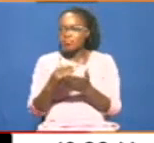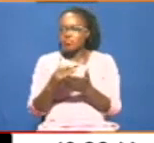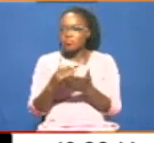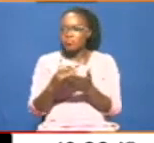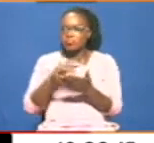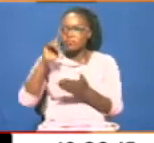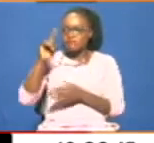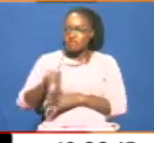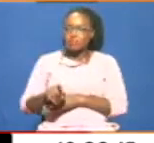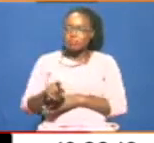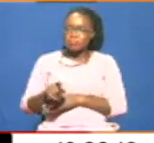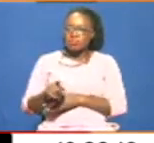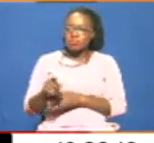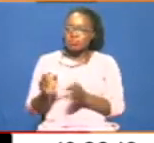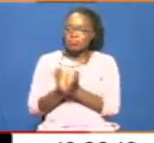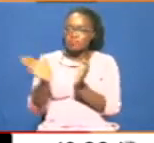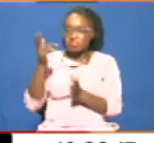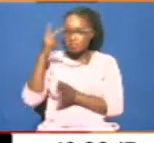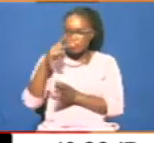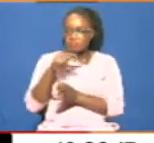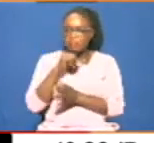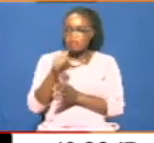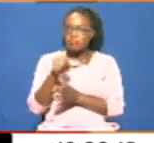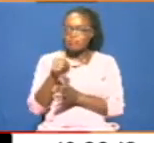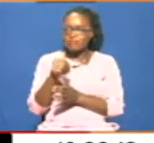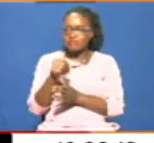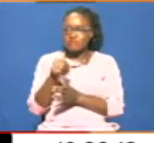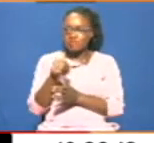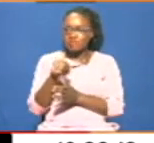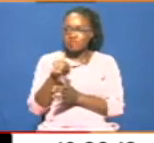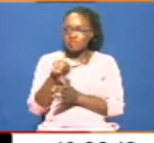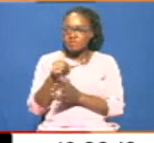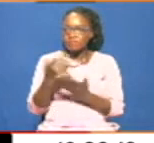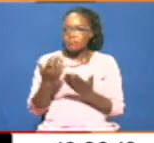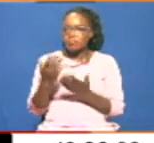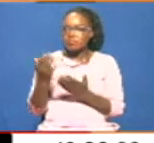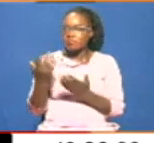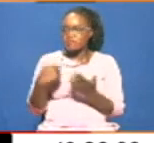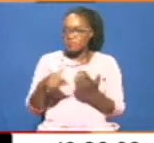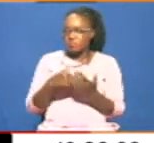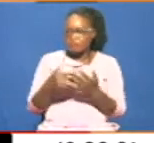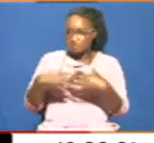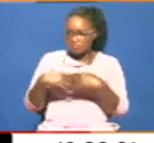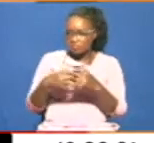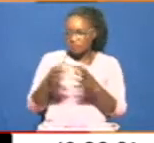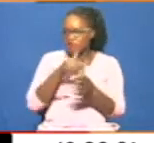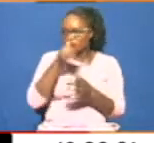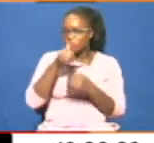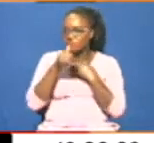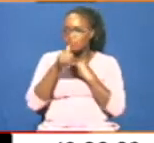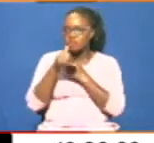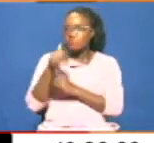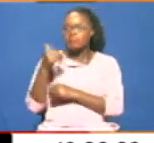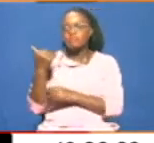it must be public policy. It mm-hmm. is no longer for ban manufacturing as a private entity or from GIZ as